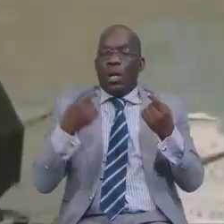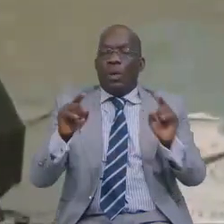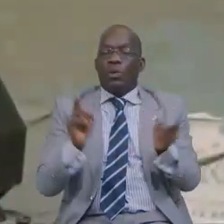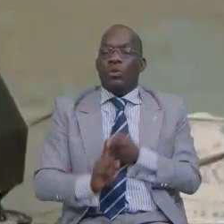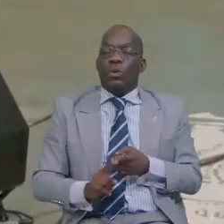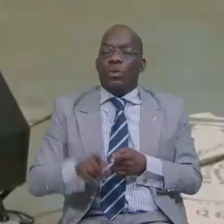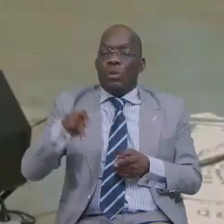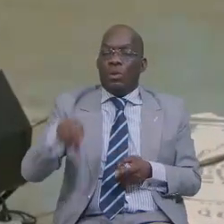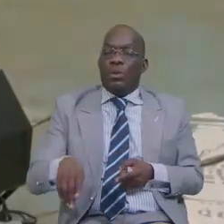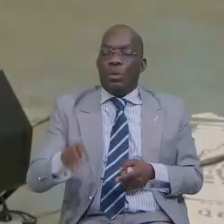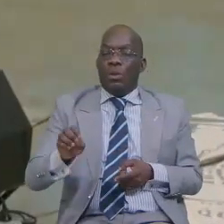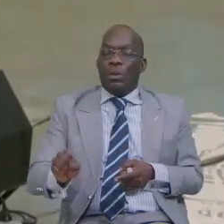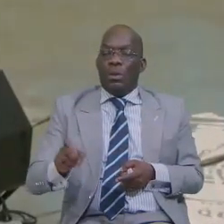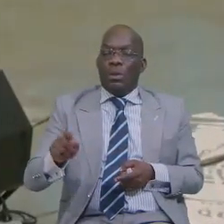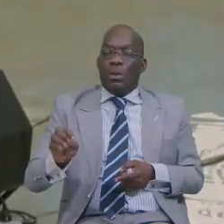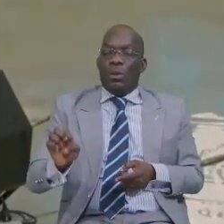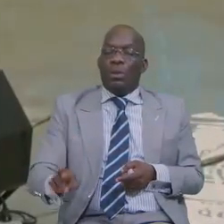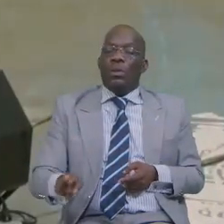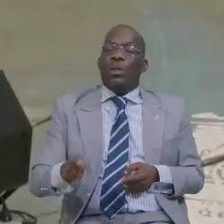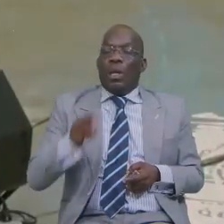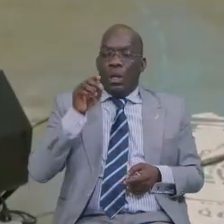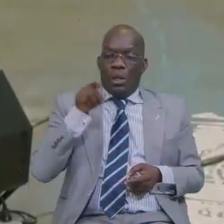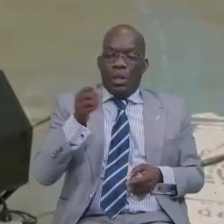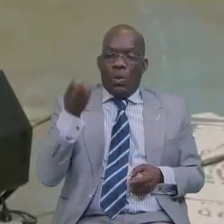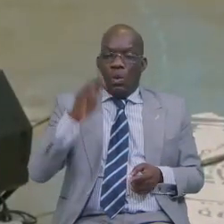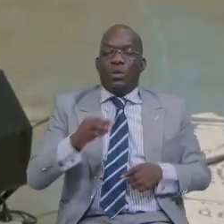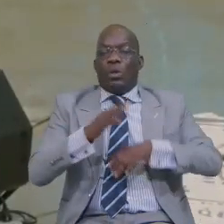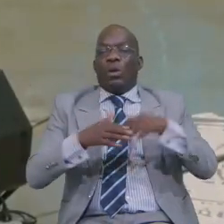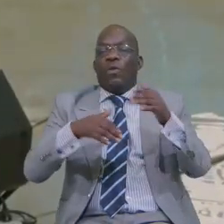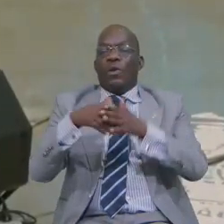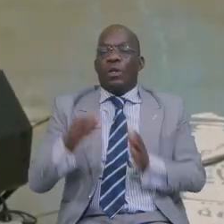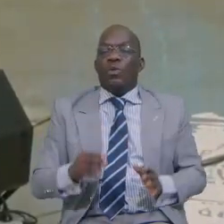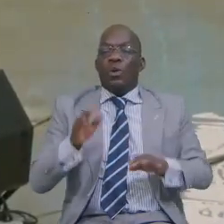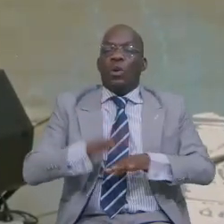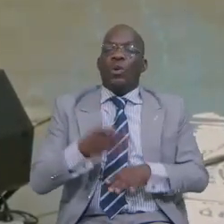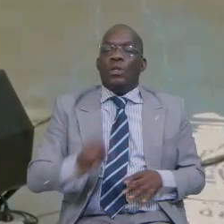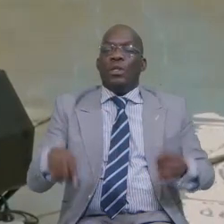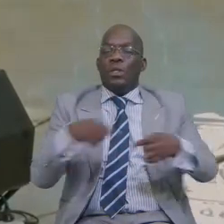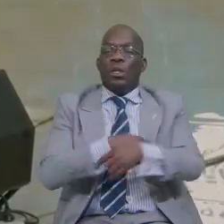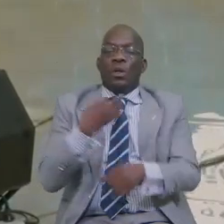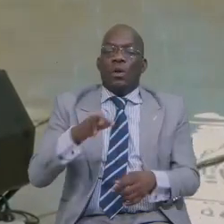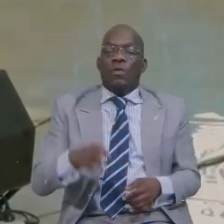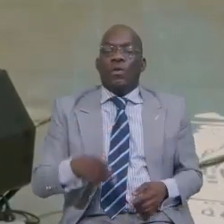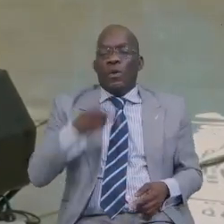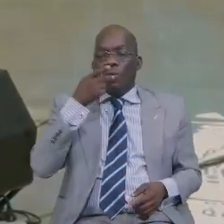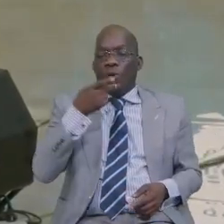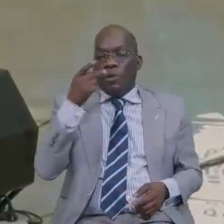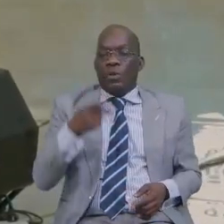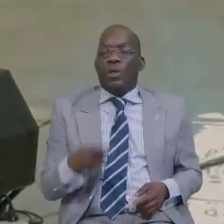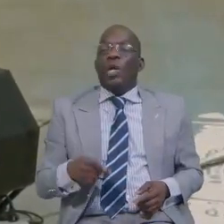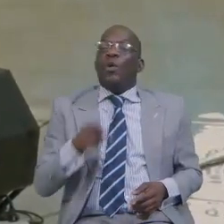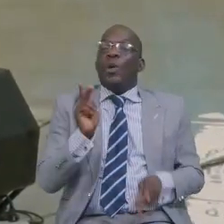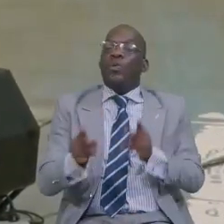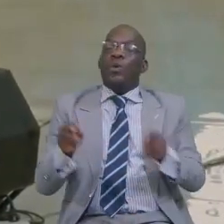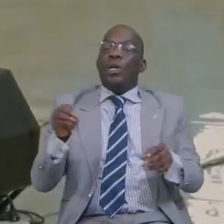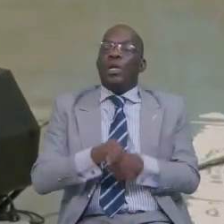comfortable on the day of Pentecost. All those people were Jewish people. Even Jewish people in diaspora, they